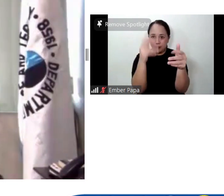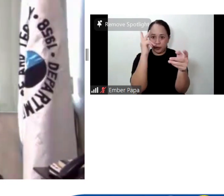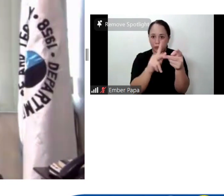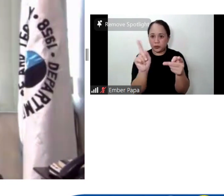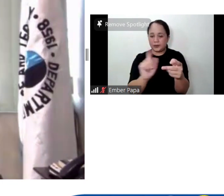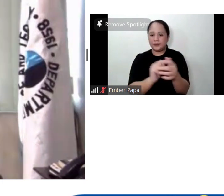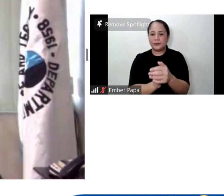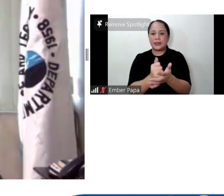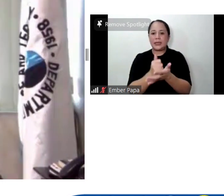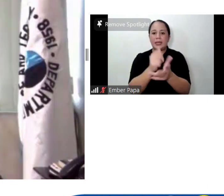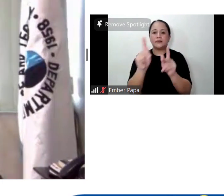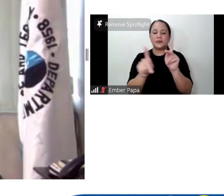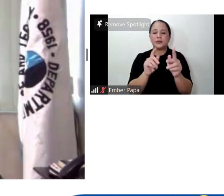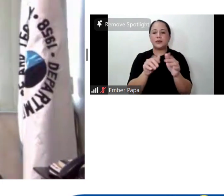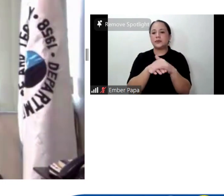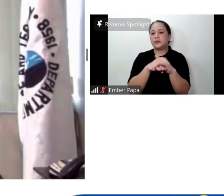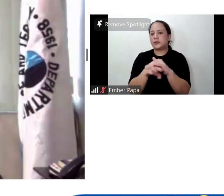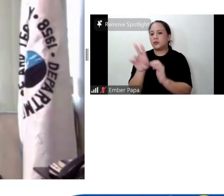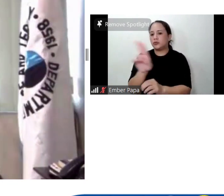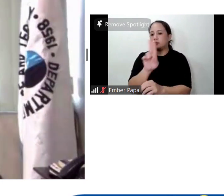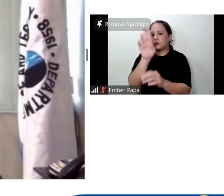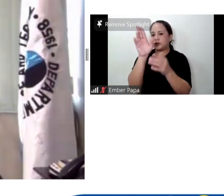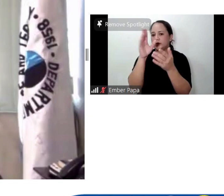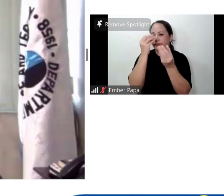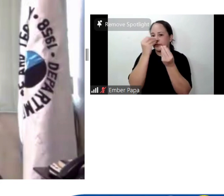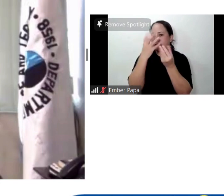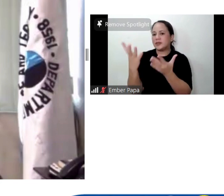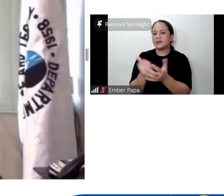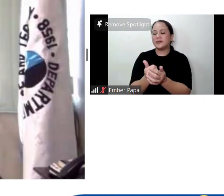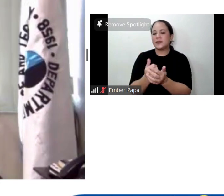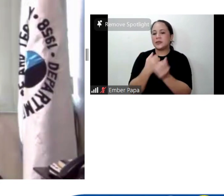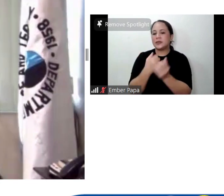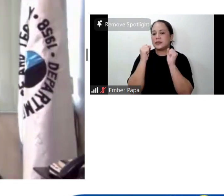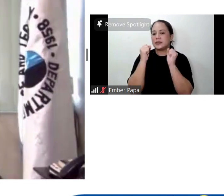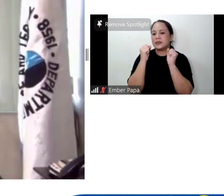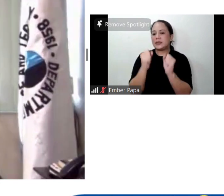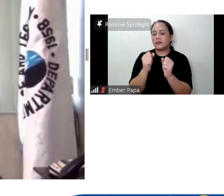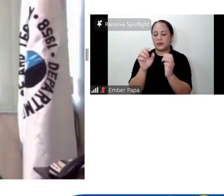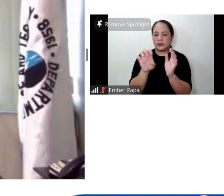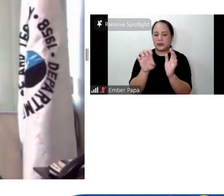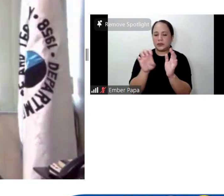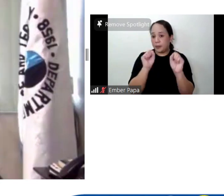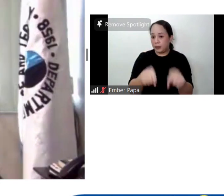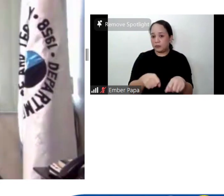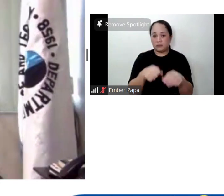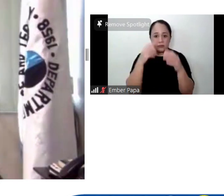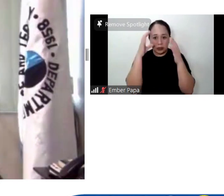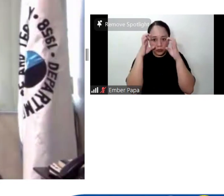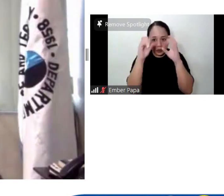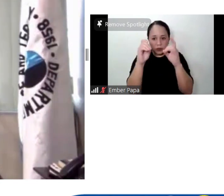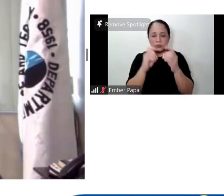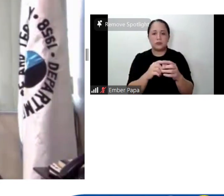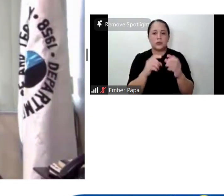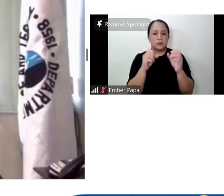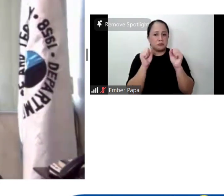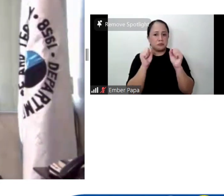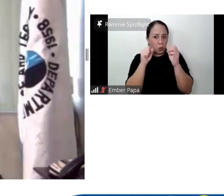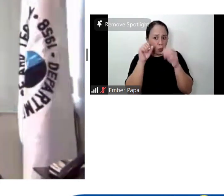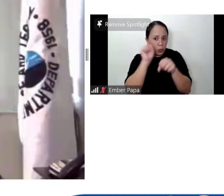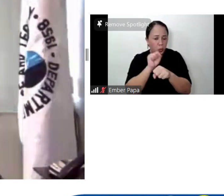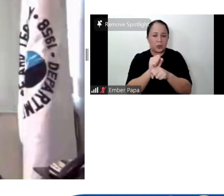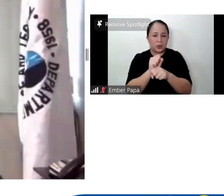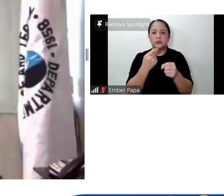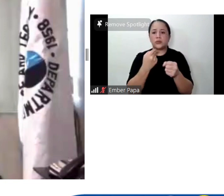people access and use information. It can be for education, work, or even for pleasure like a